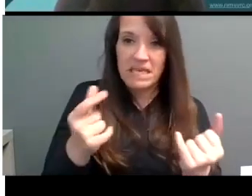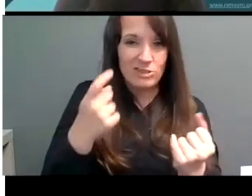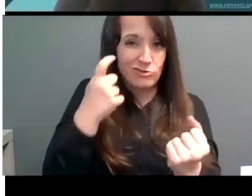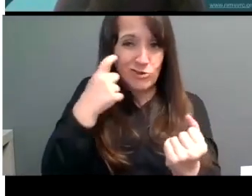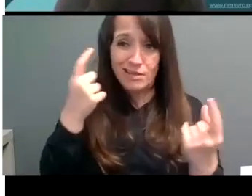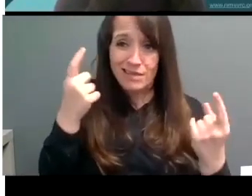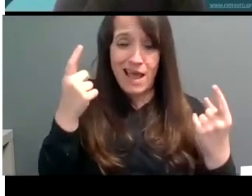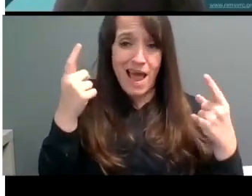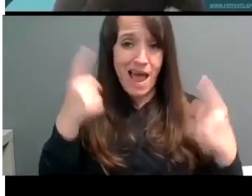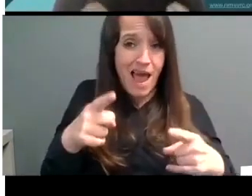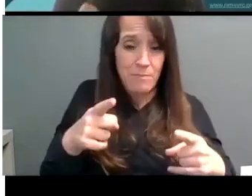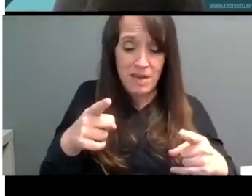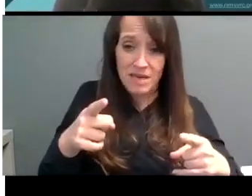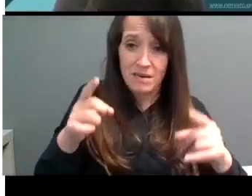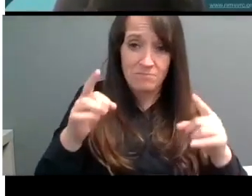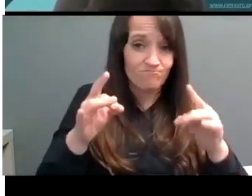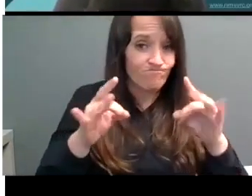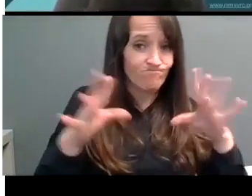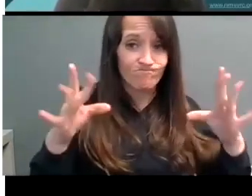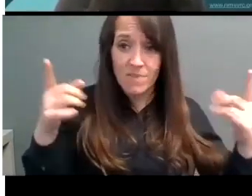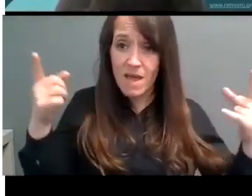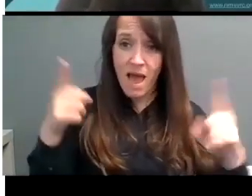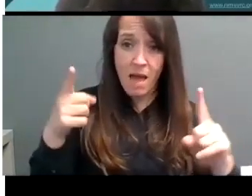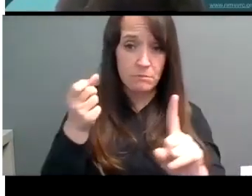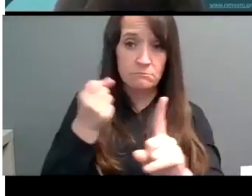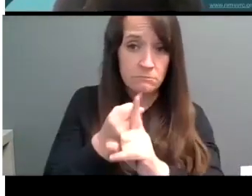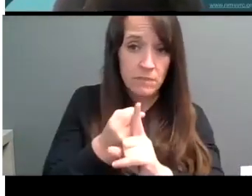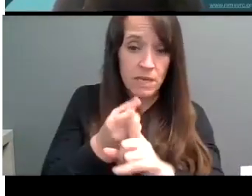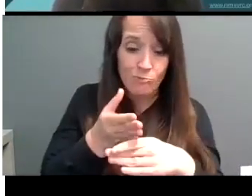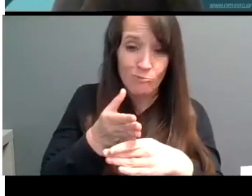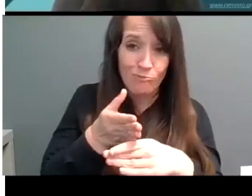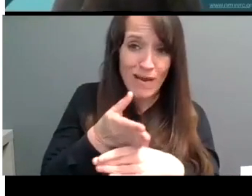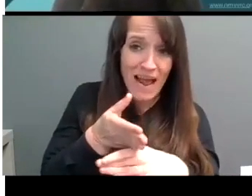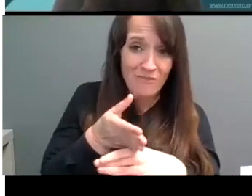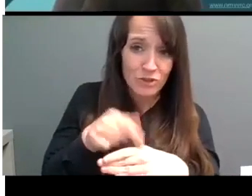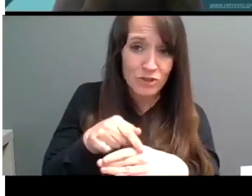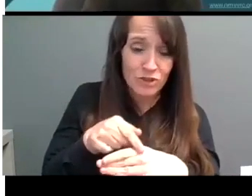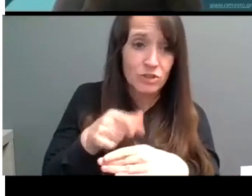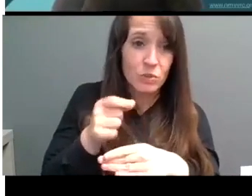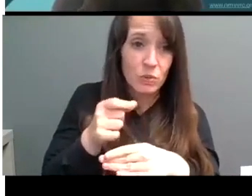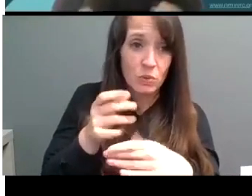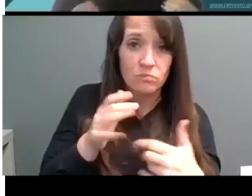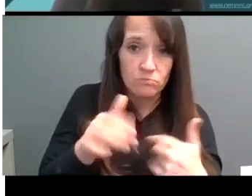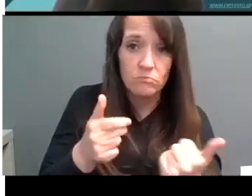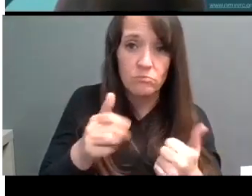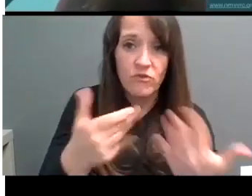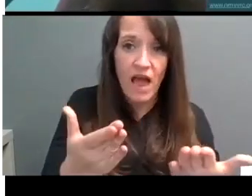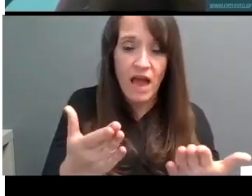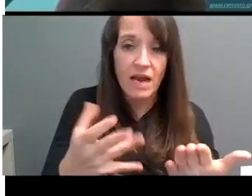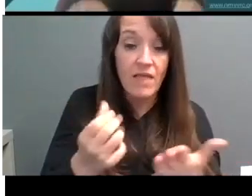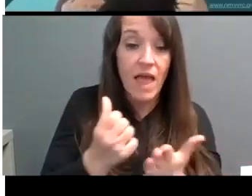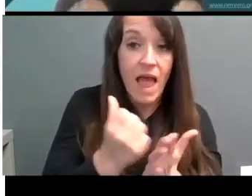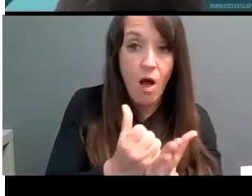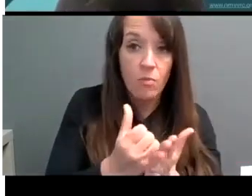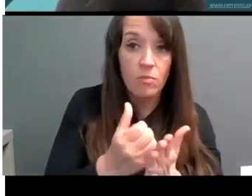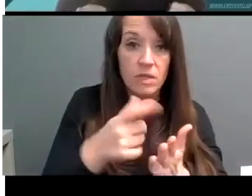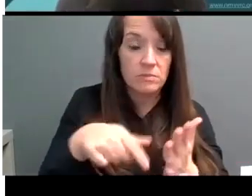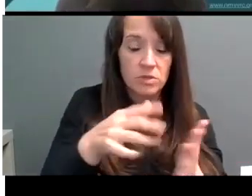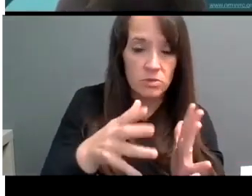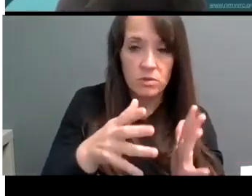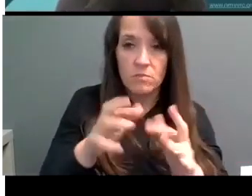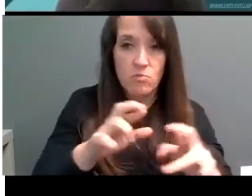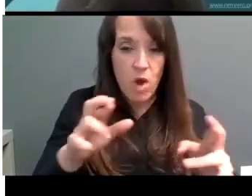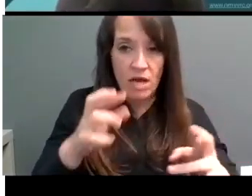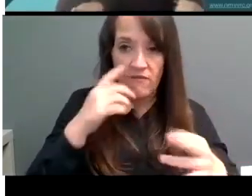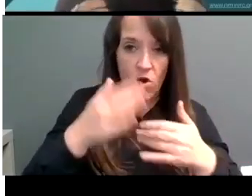of a trauma and to really foster that short and long-term adaptive functioning. So it's not meant to be an intervention